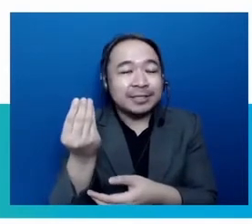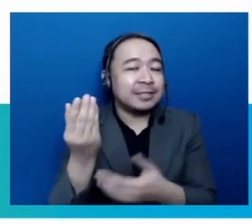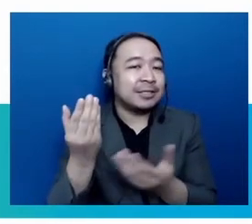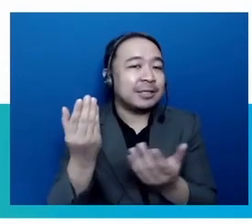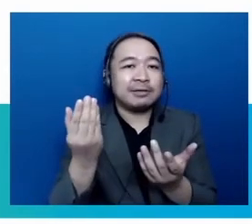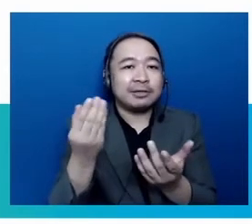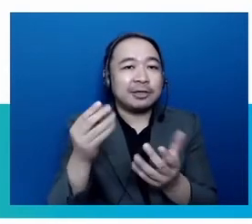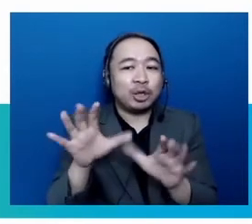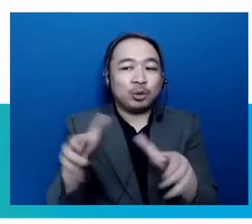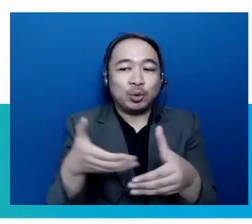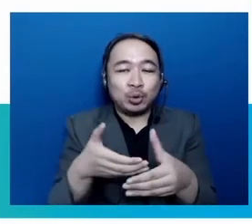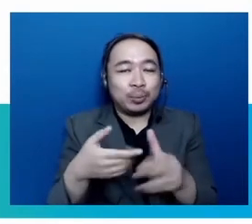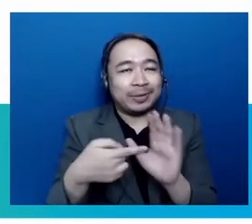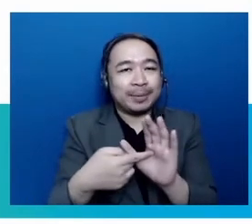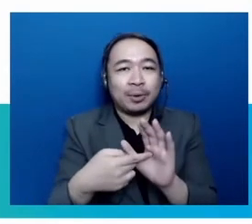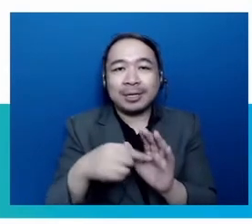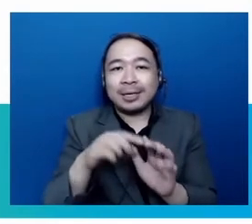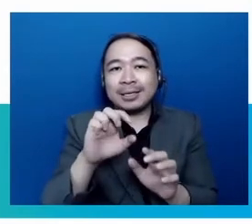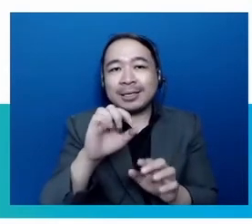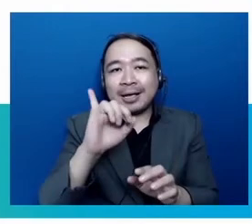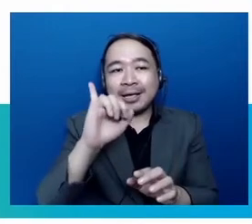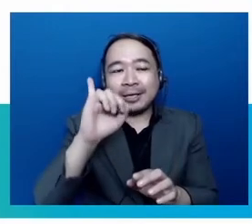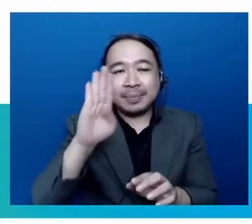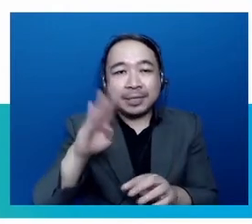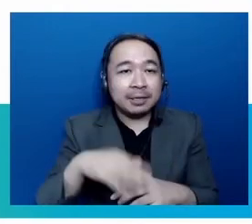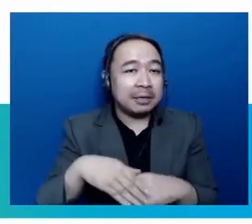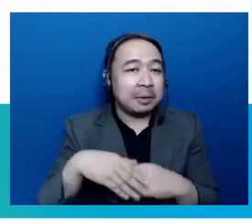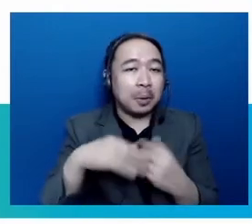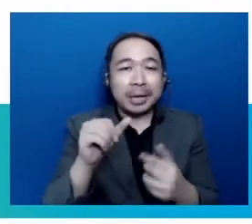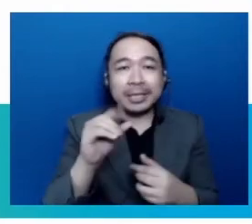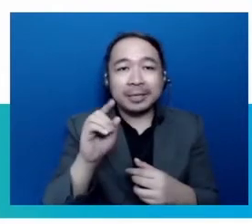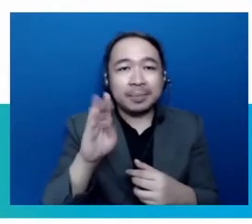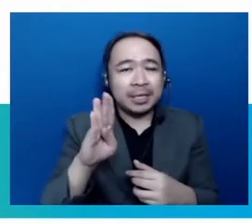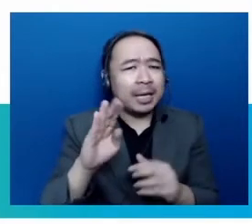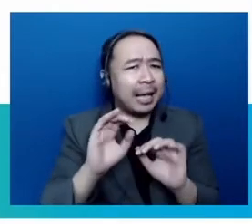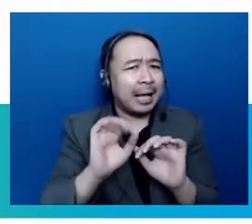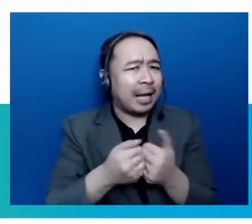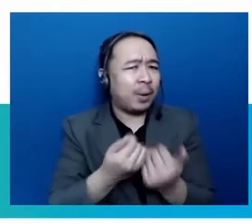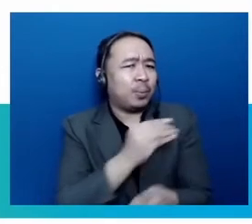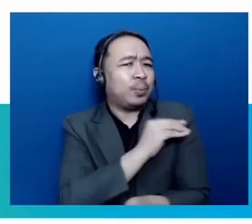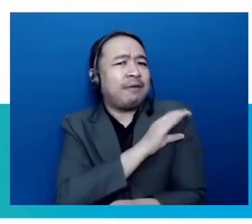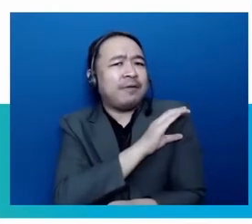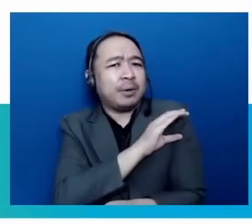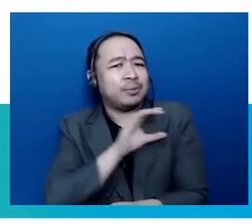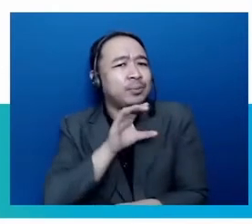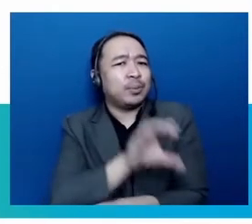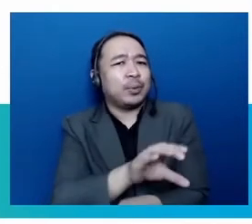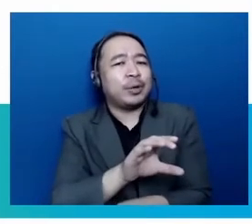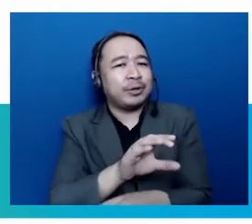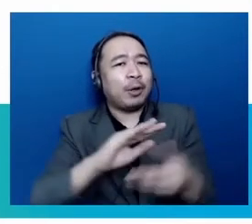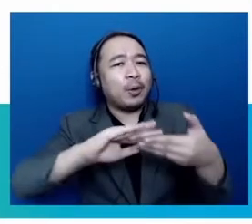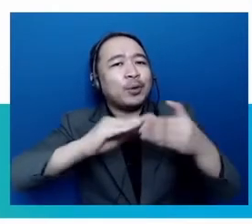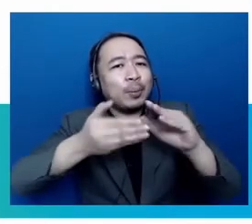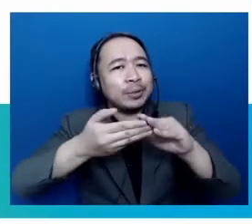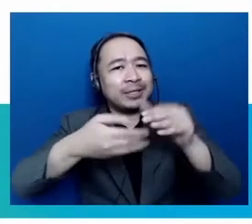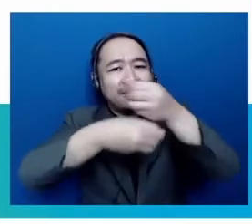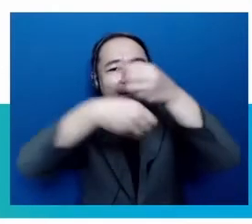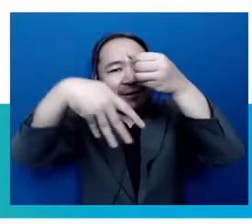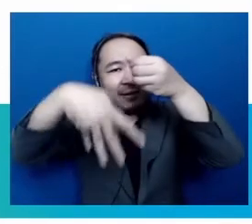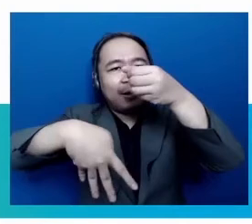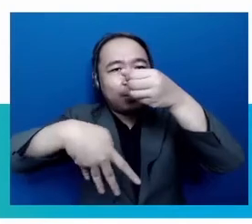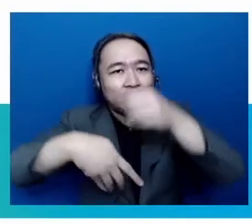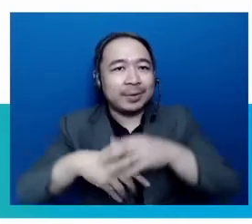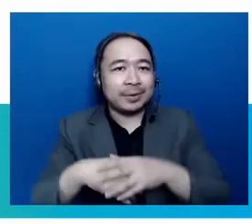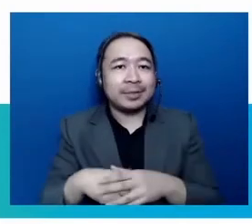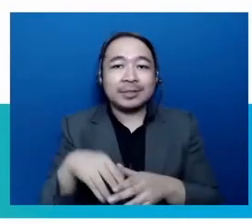ADB, empower communities at the local level? So it probably links nicely to what Shakuntala and Anna had said about